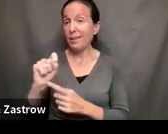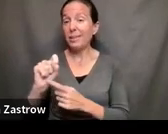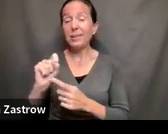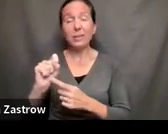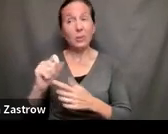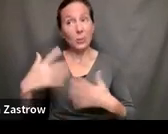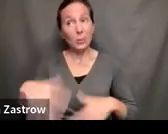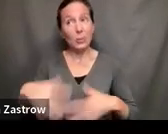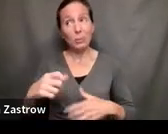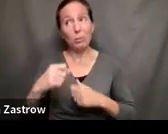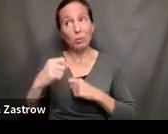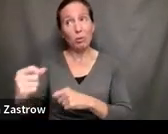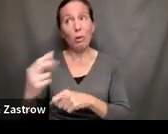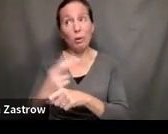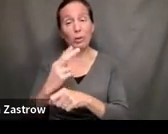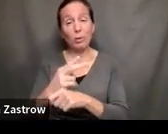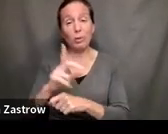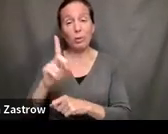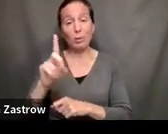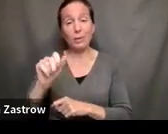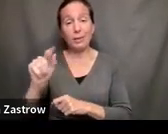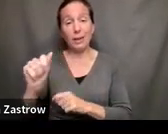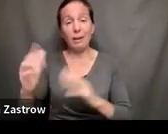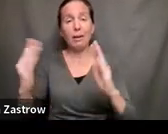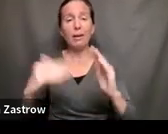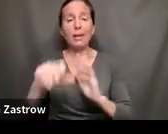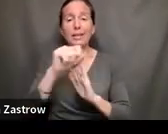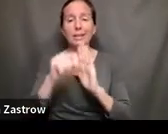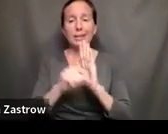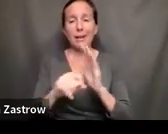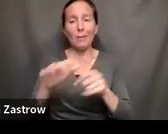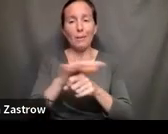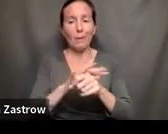involved in MTSS, and your state and local assessments.